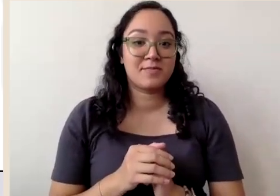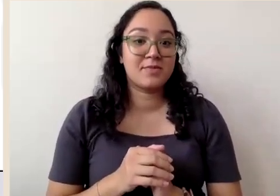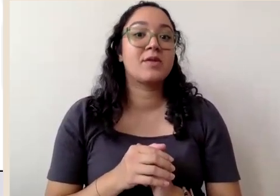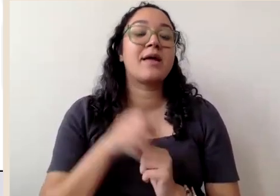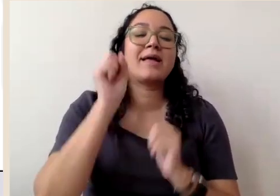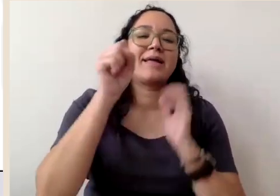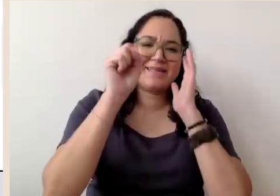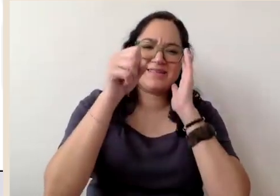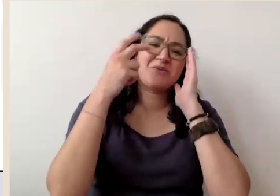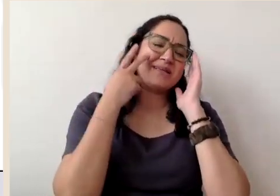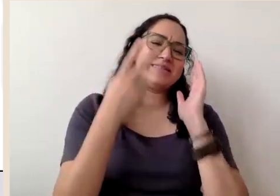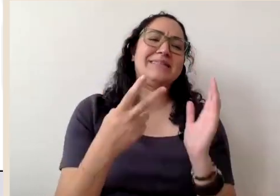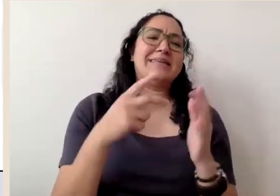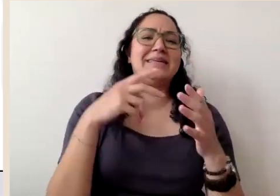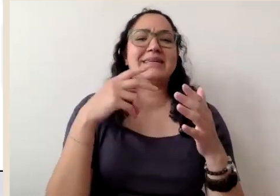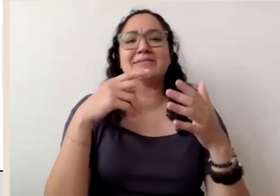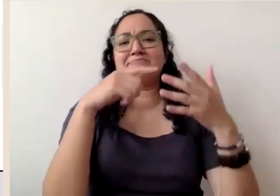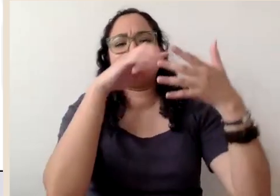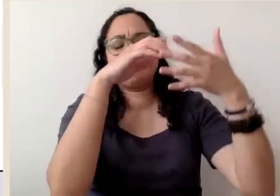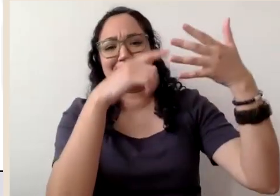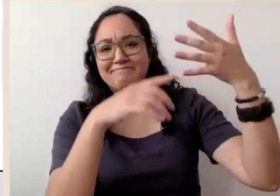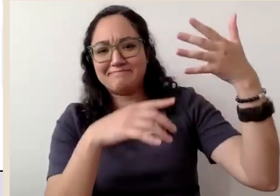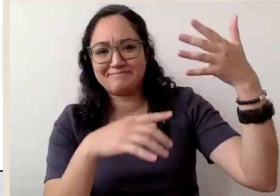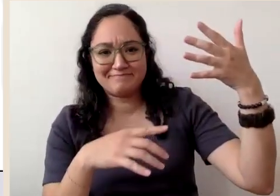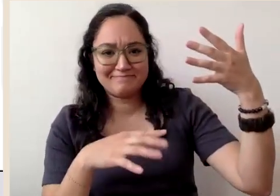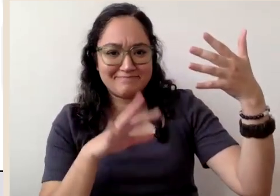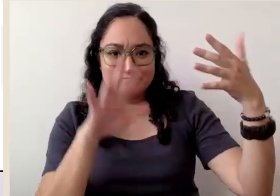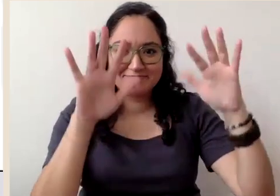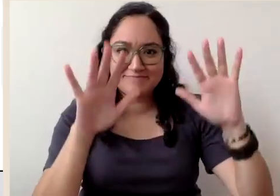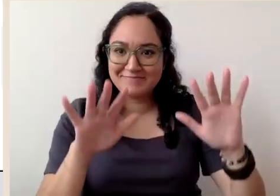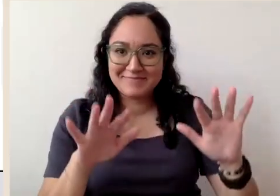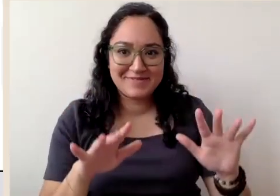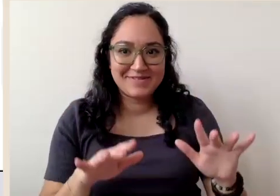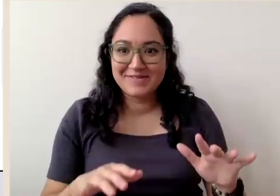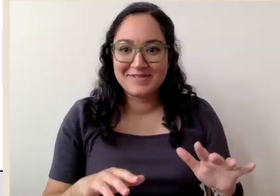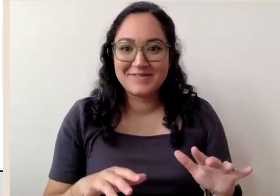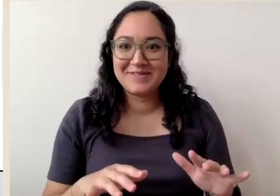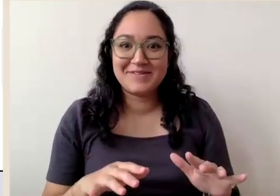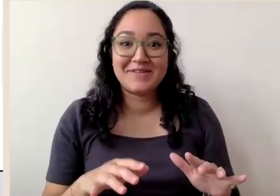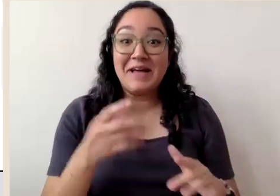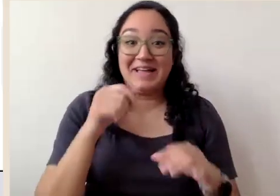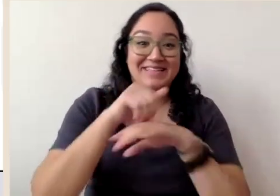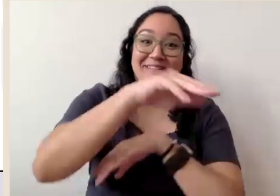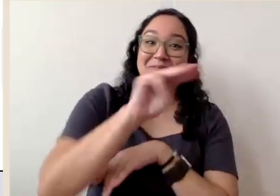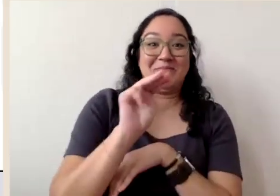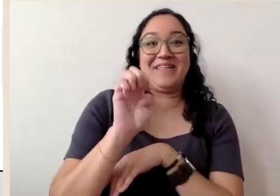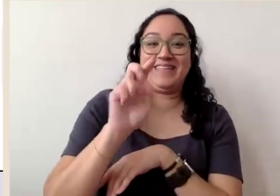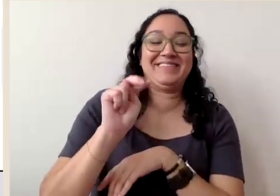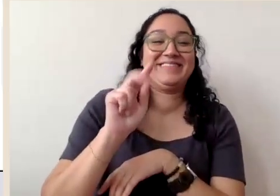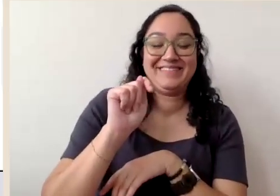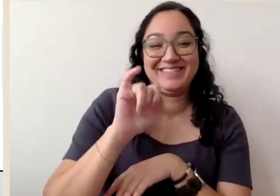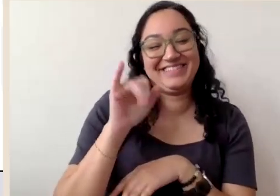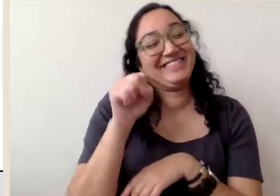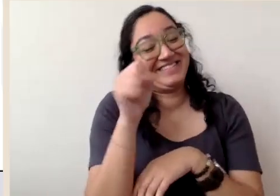All right, so I'm seeing here, send them a Mincy. Yes, we can do that too. So I see a lot of